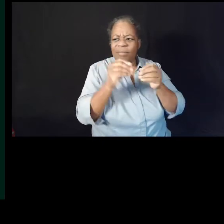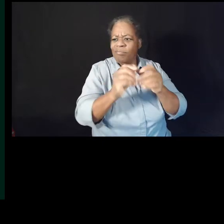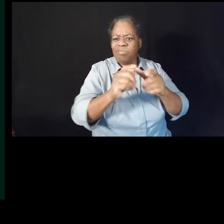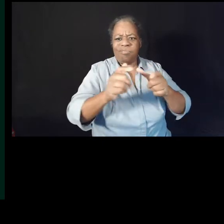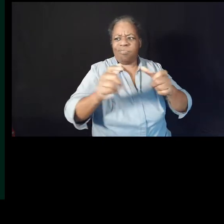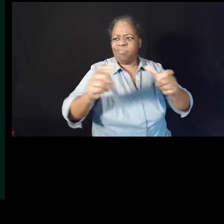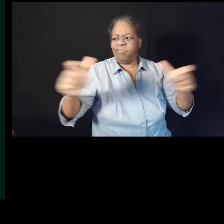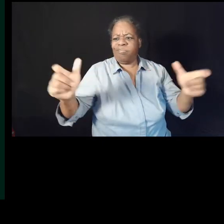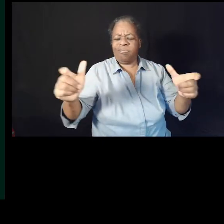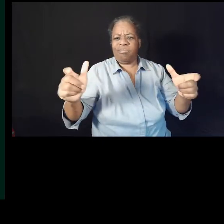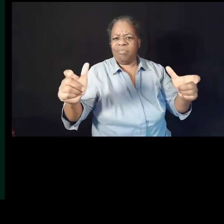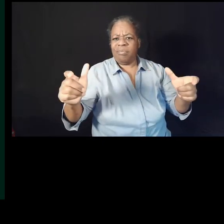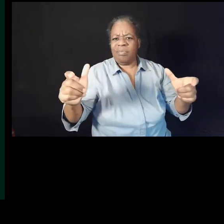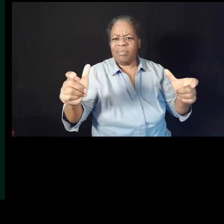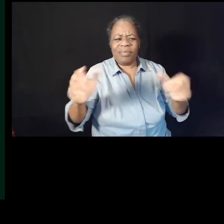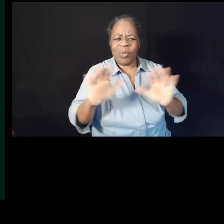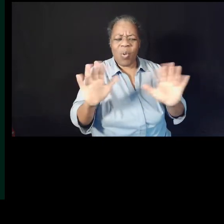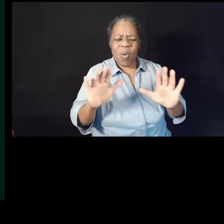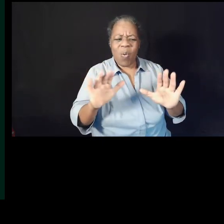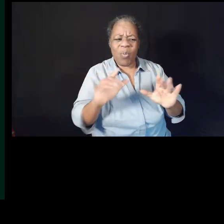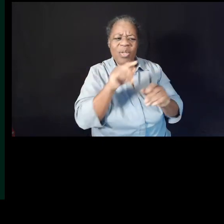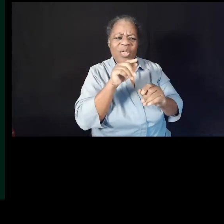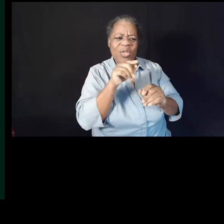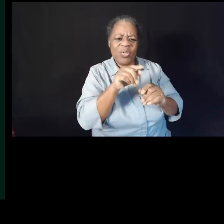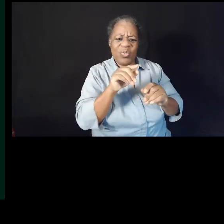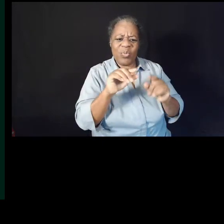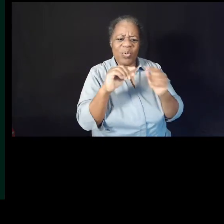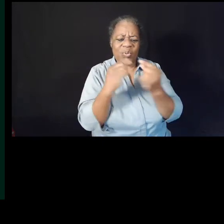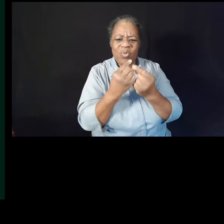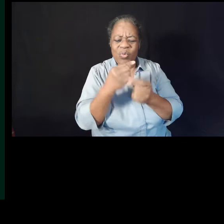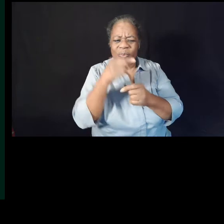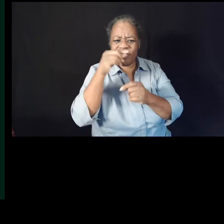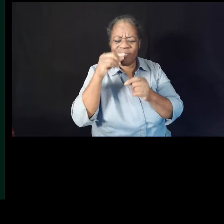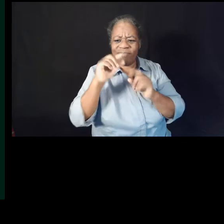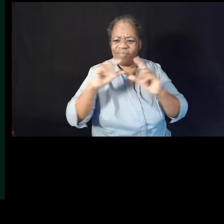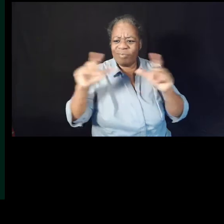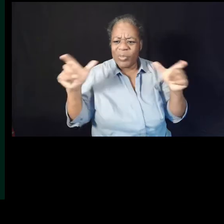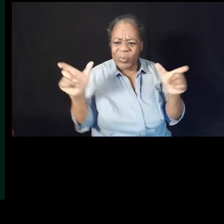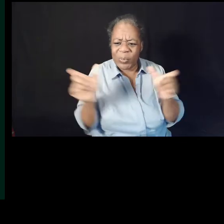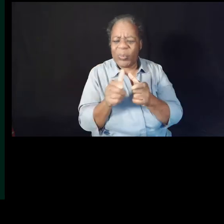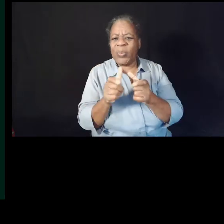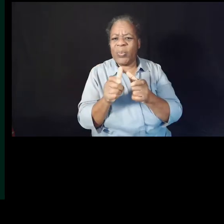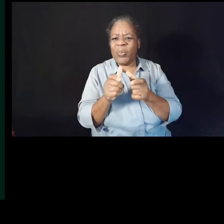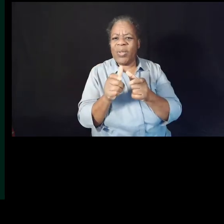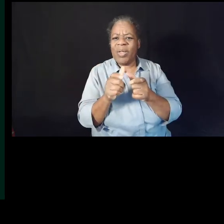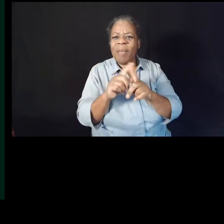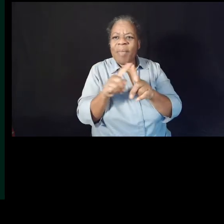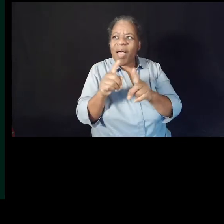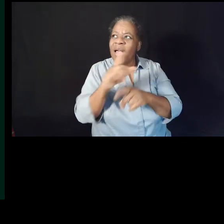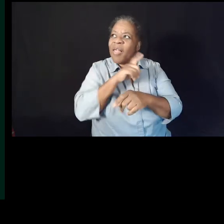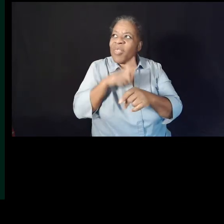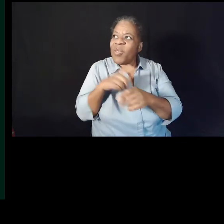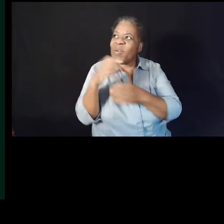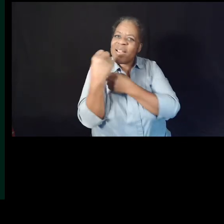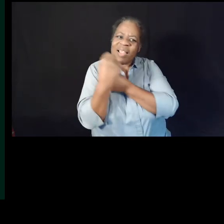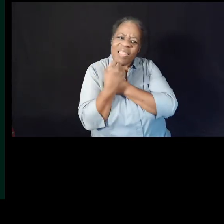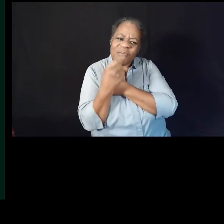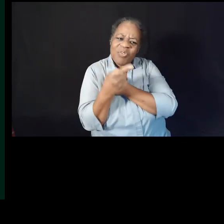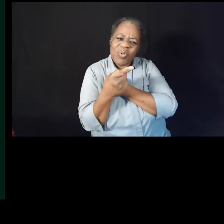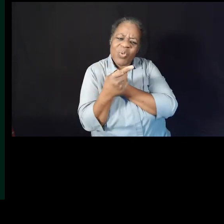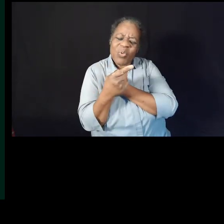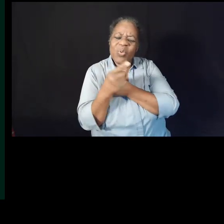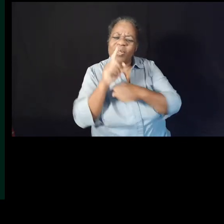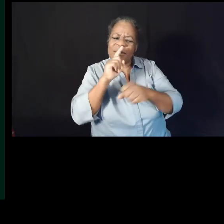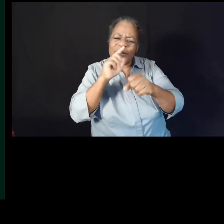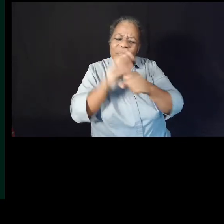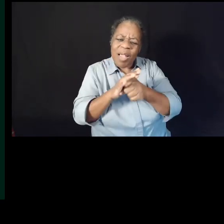peoples, for you were the fewest of all peoples. But it was because the Lord loved you and kept his oath. He swore to